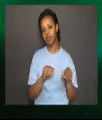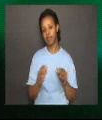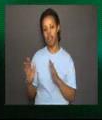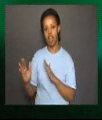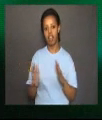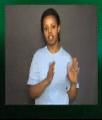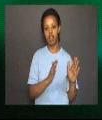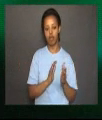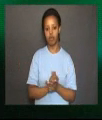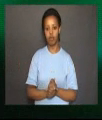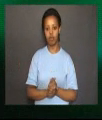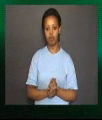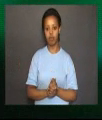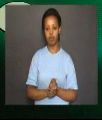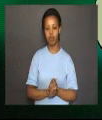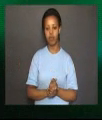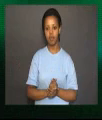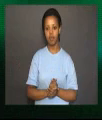Students, let's get ready.